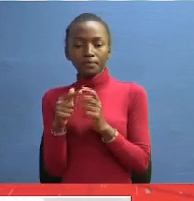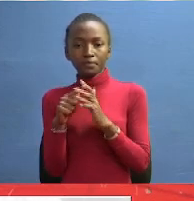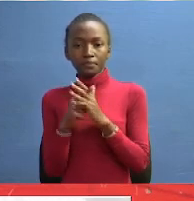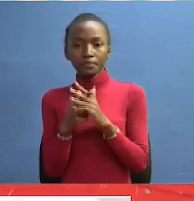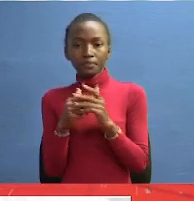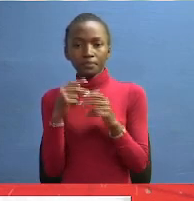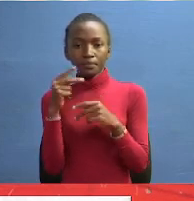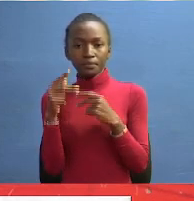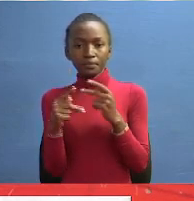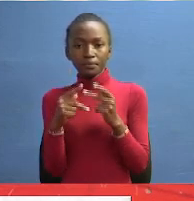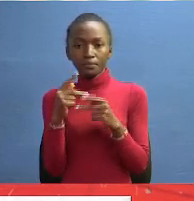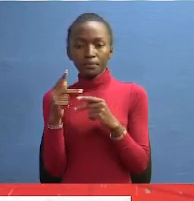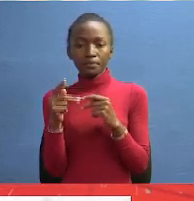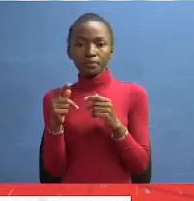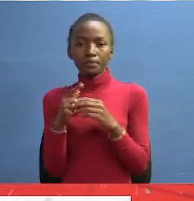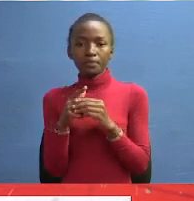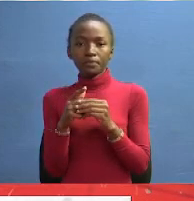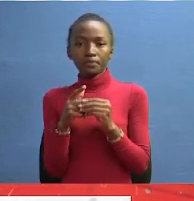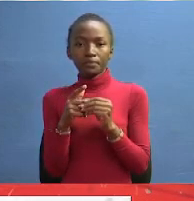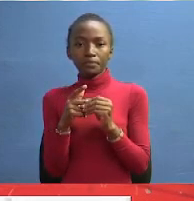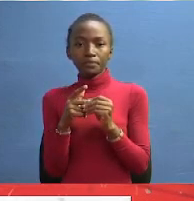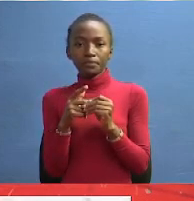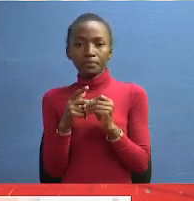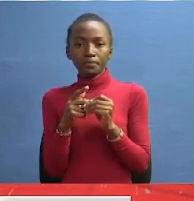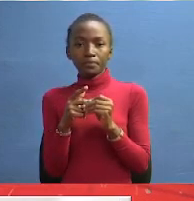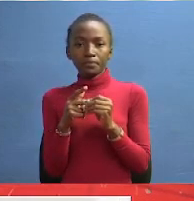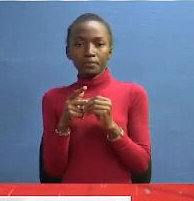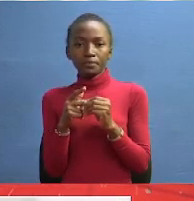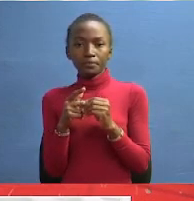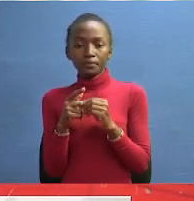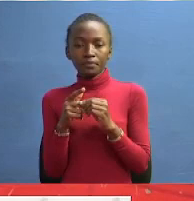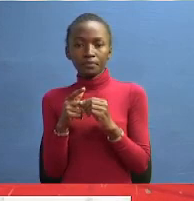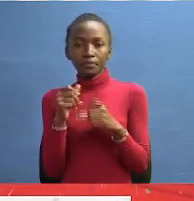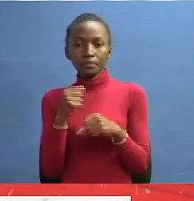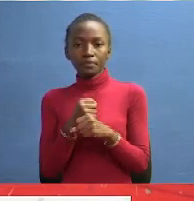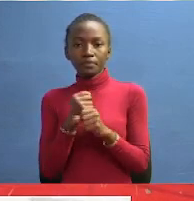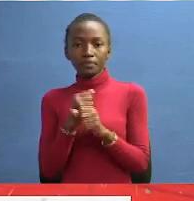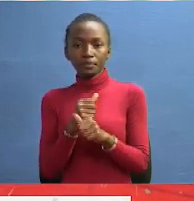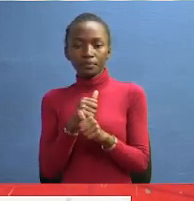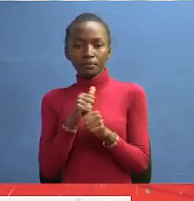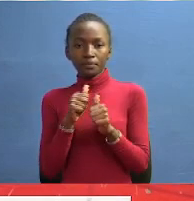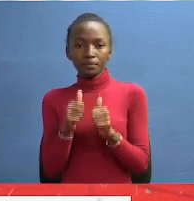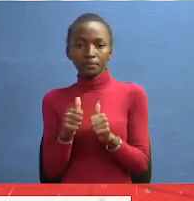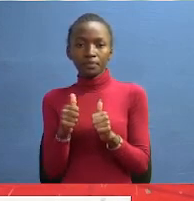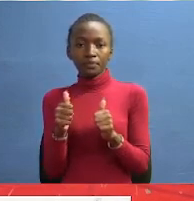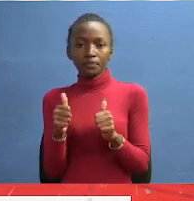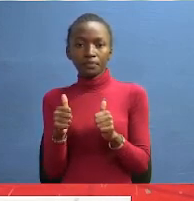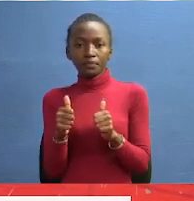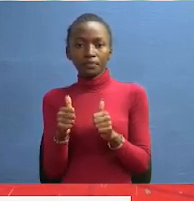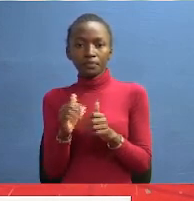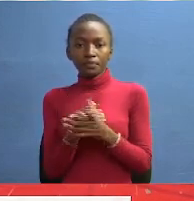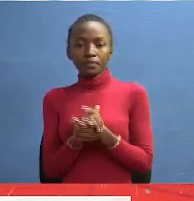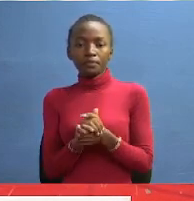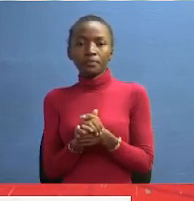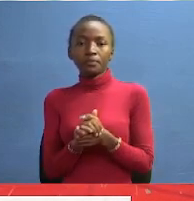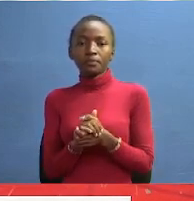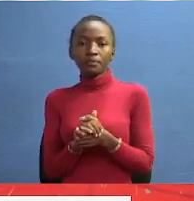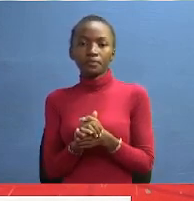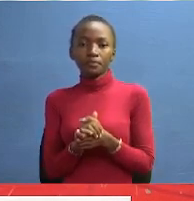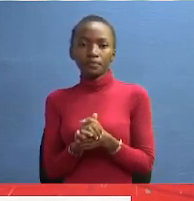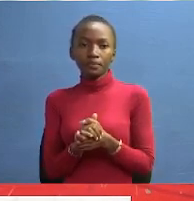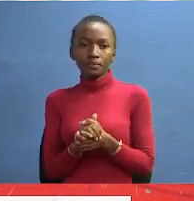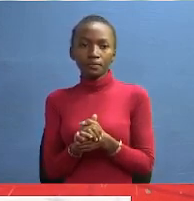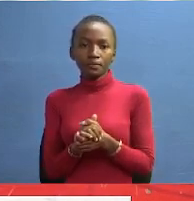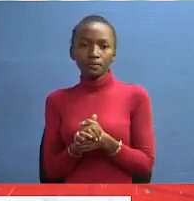And of course, Sumbeo did a lot of work because he is a person who was able to travel to quite a number of countries, asking